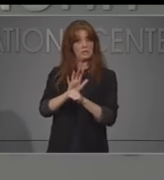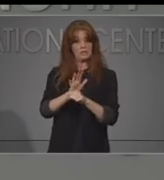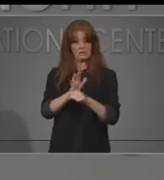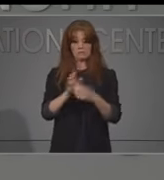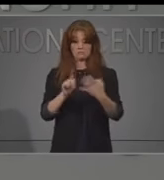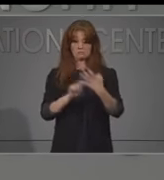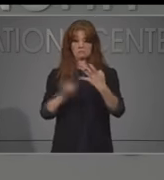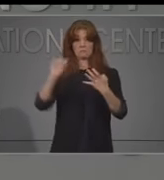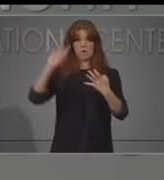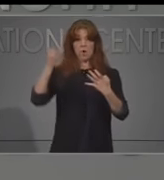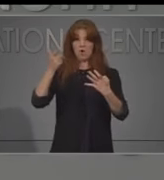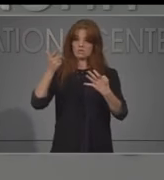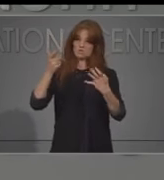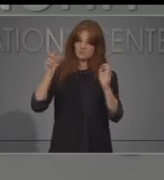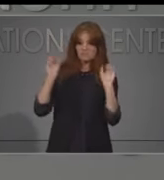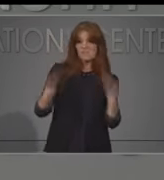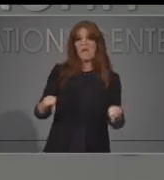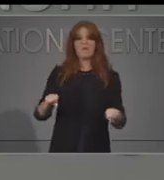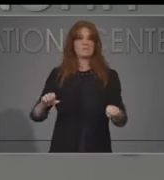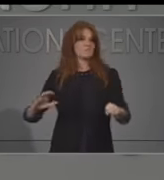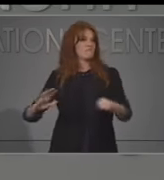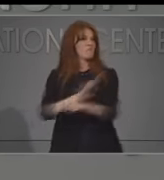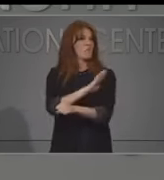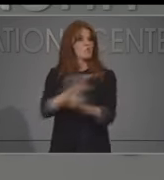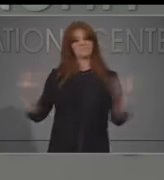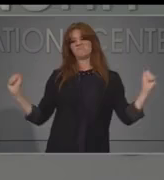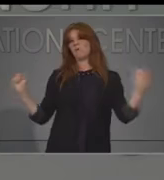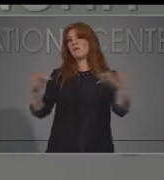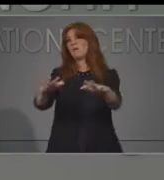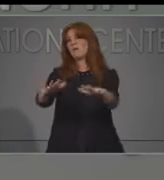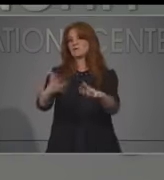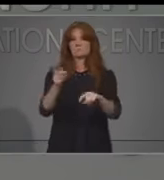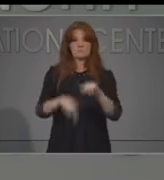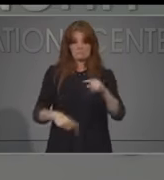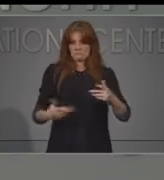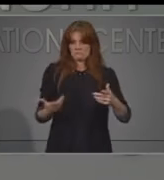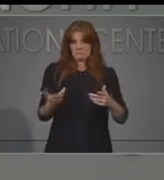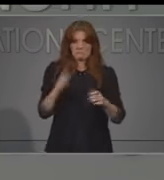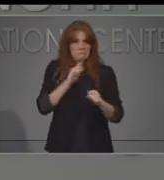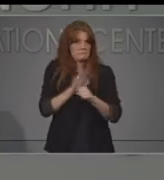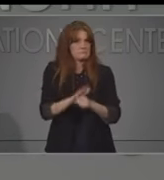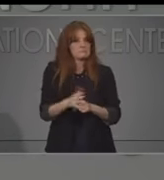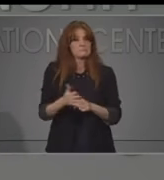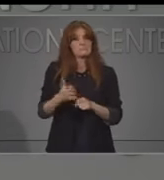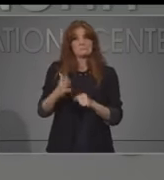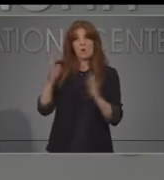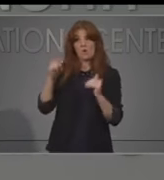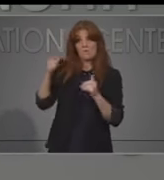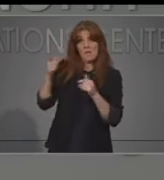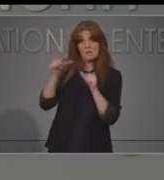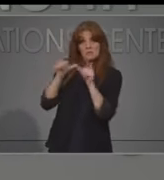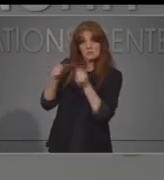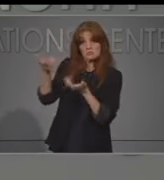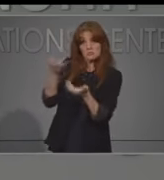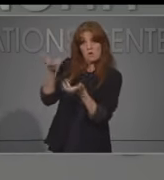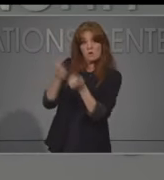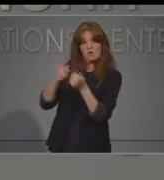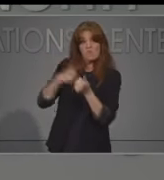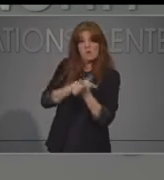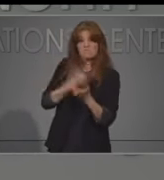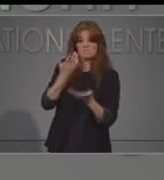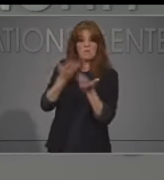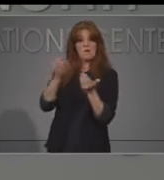August you can have a full arena. I hope they will continue to talk with us about a